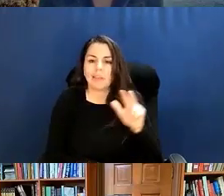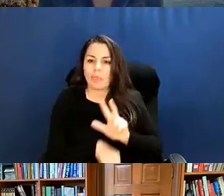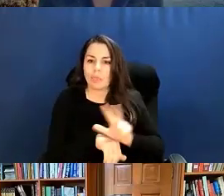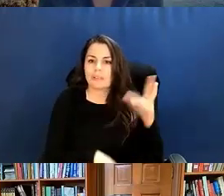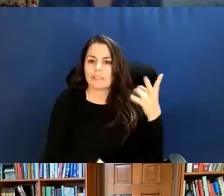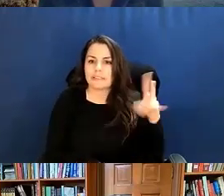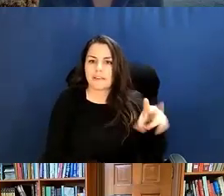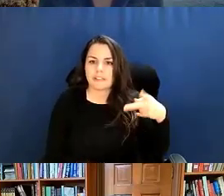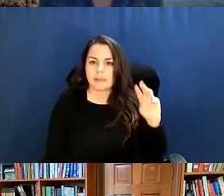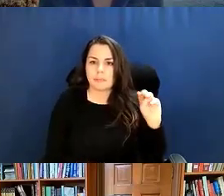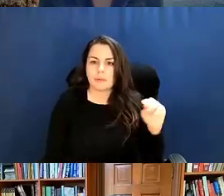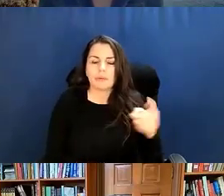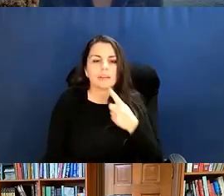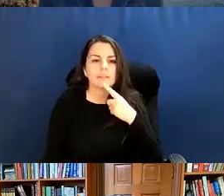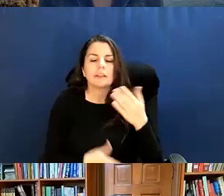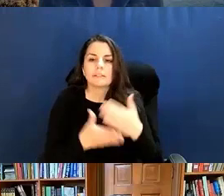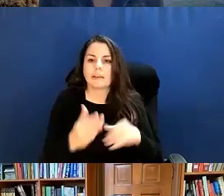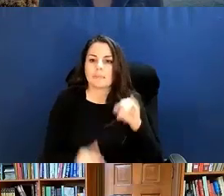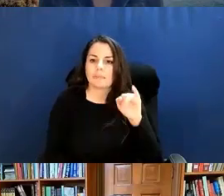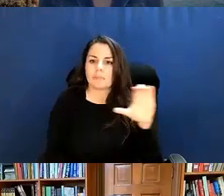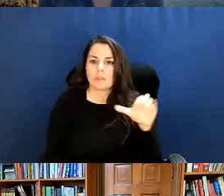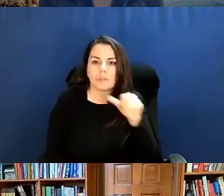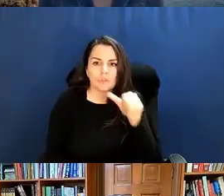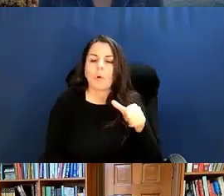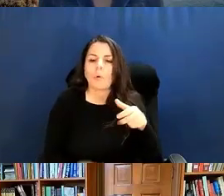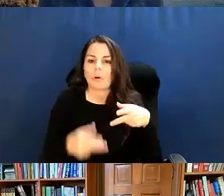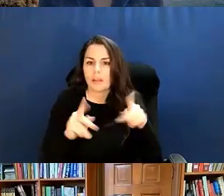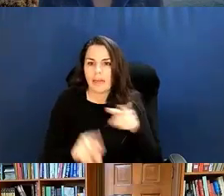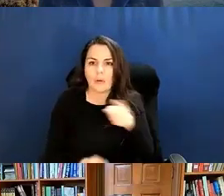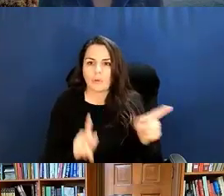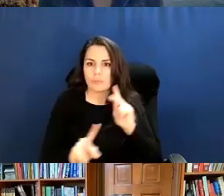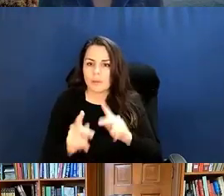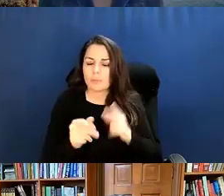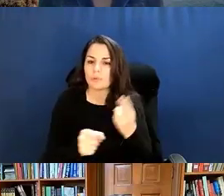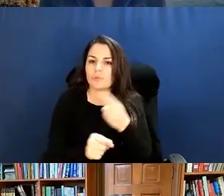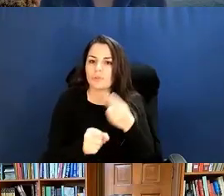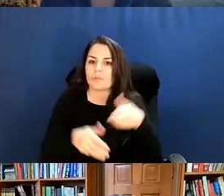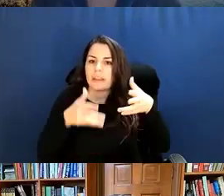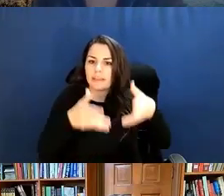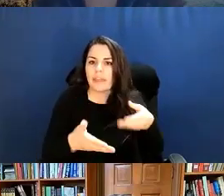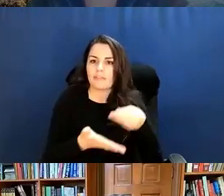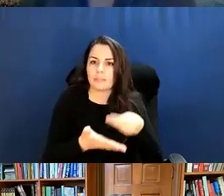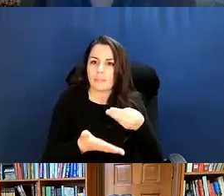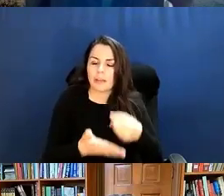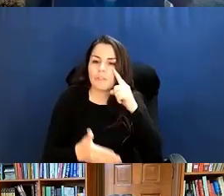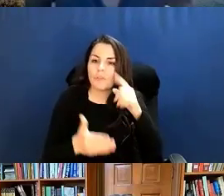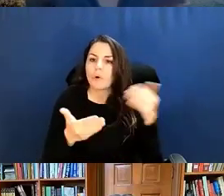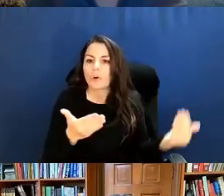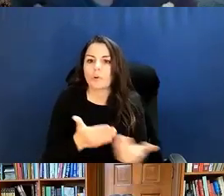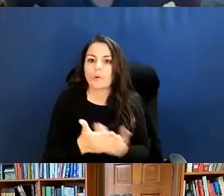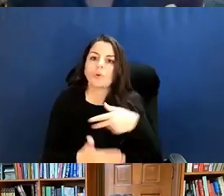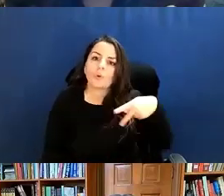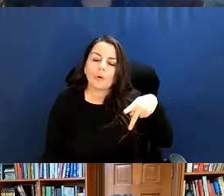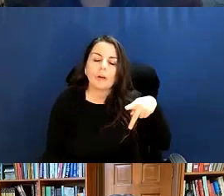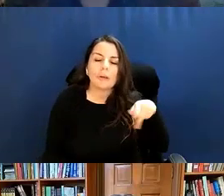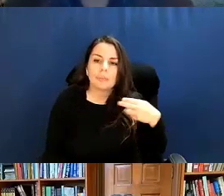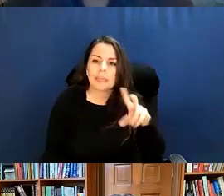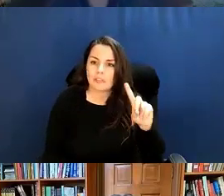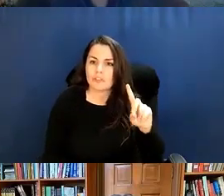advance to candidacy until quite late in the game. They haven't done their oral exams or done other things to advance to candidacy. So from